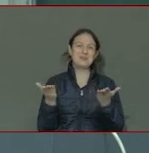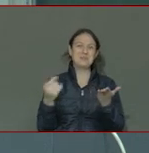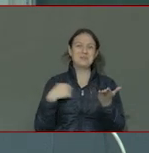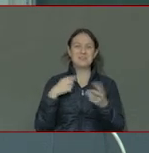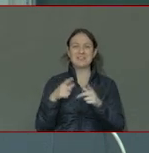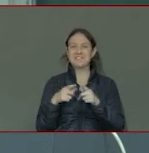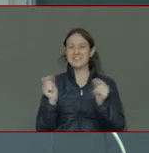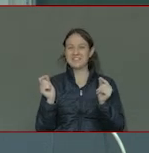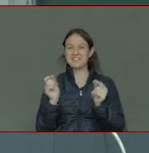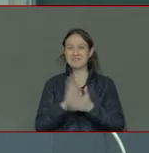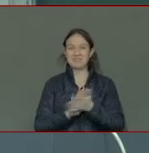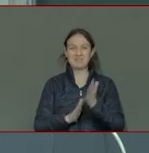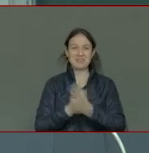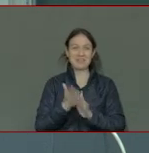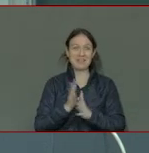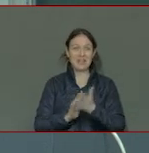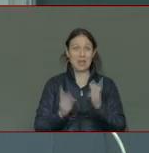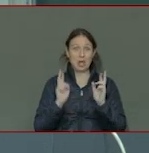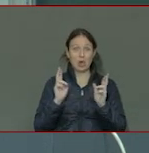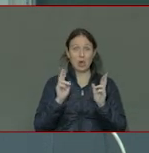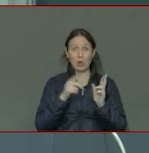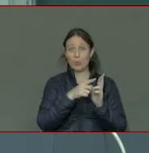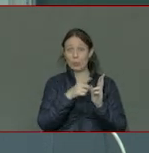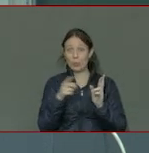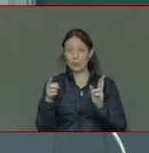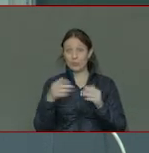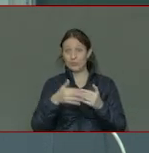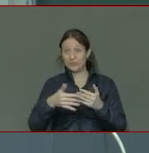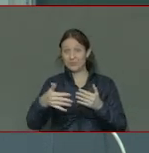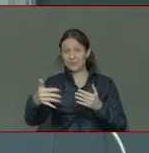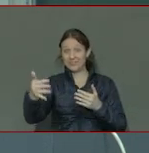today. I really wish you well for the